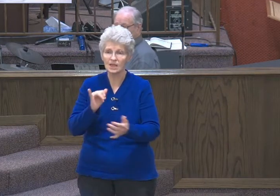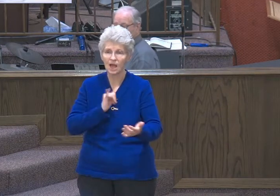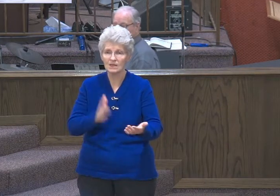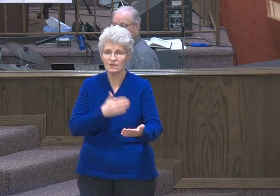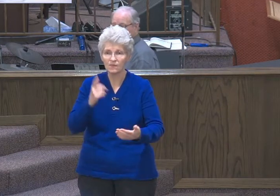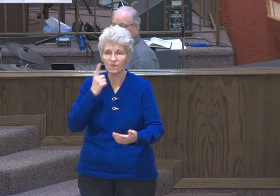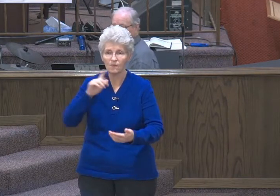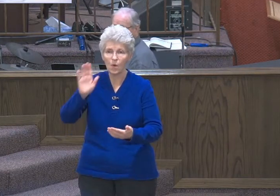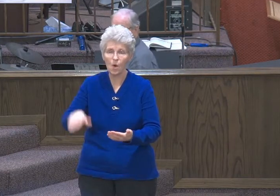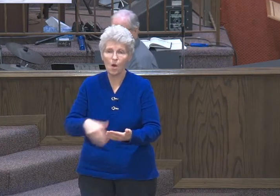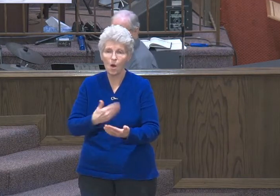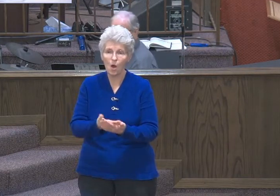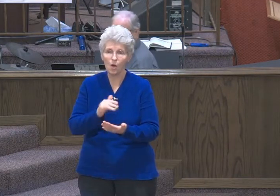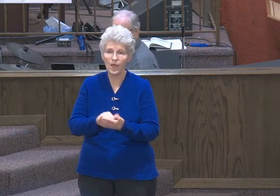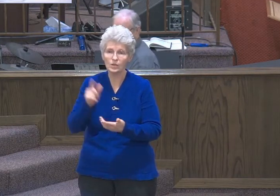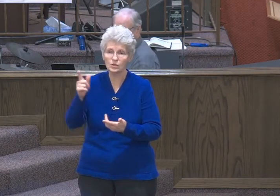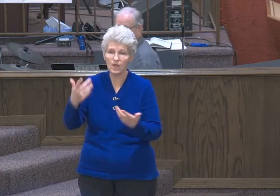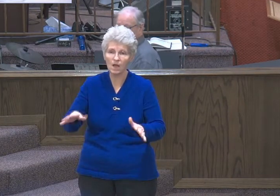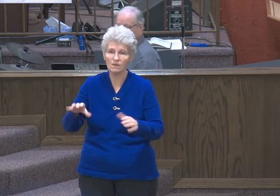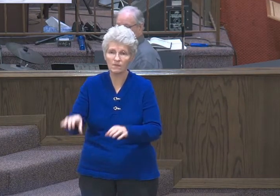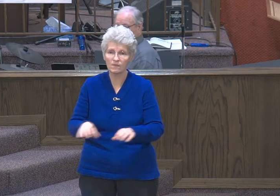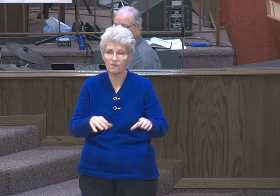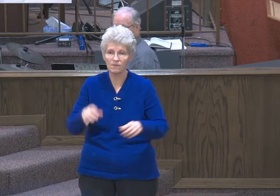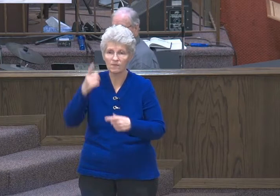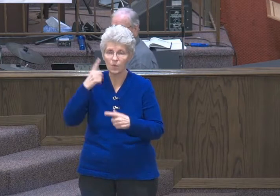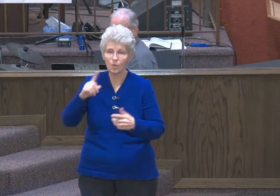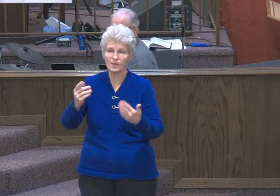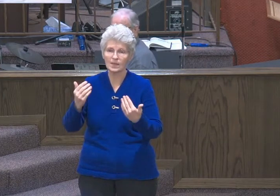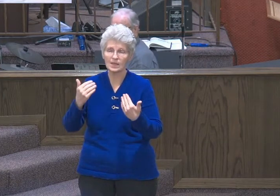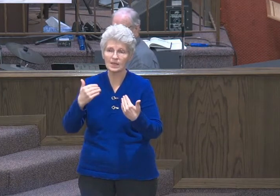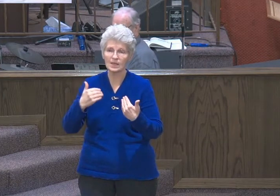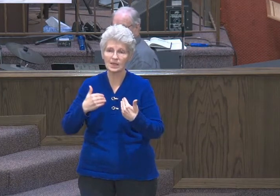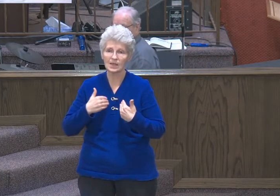I sing for all that you've done for me.